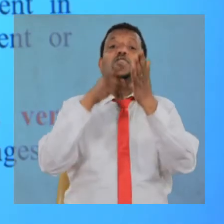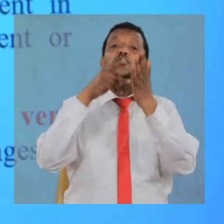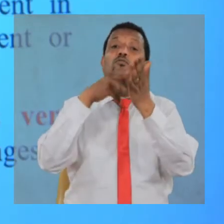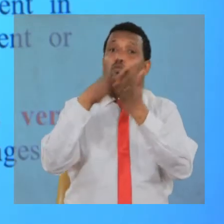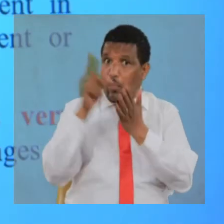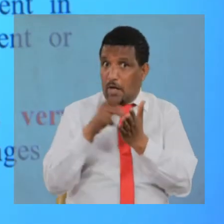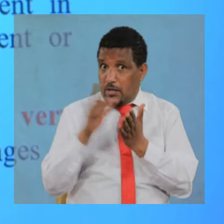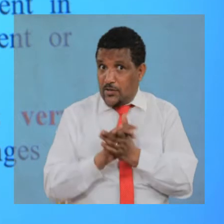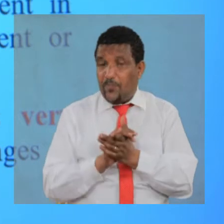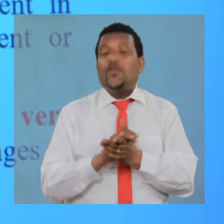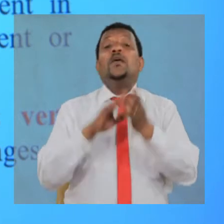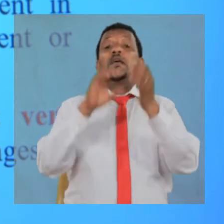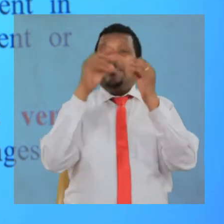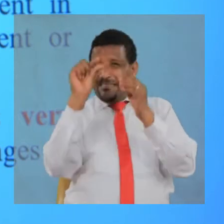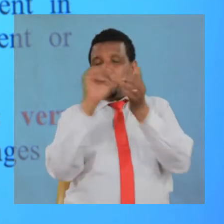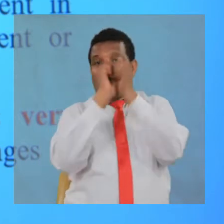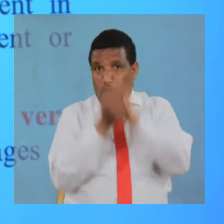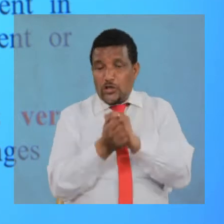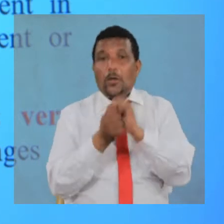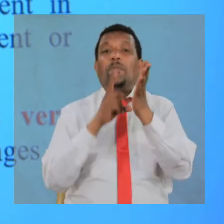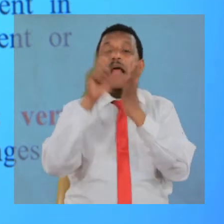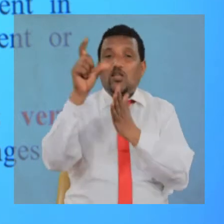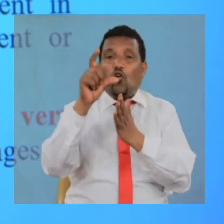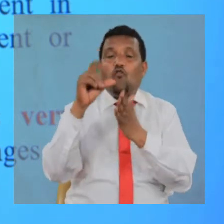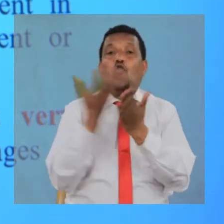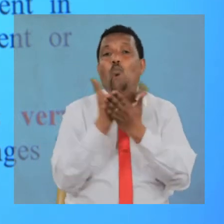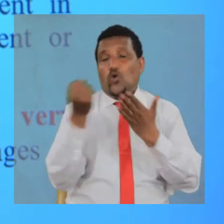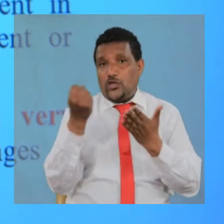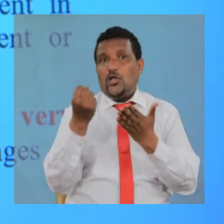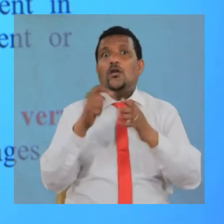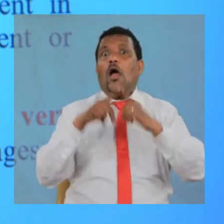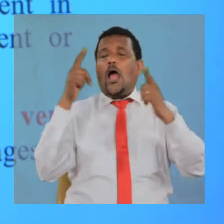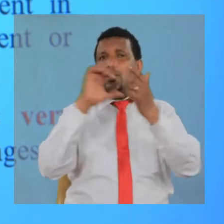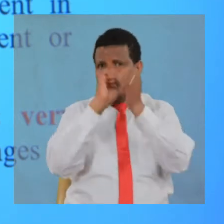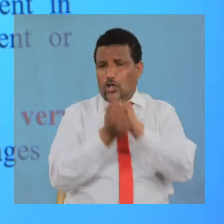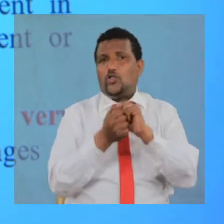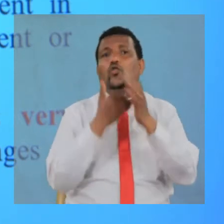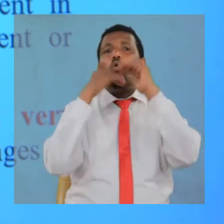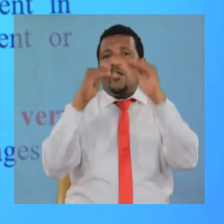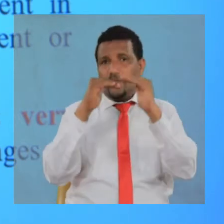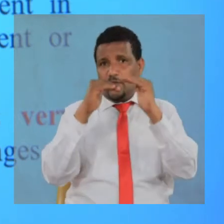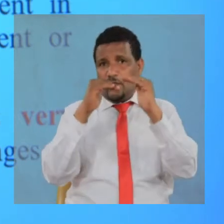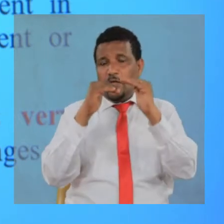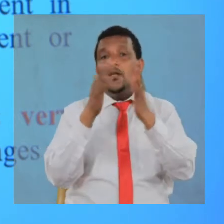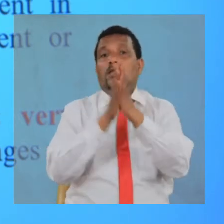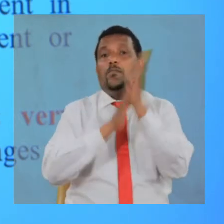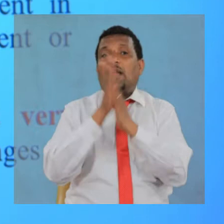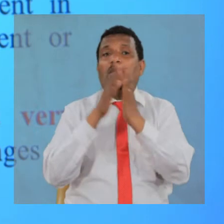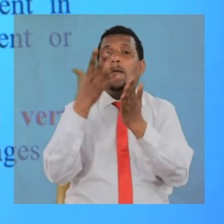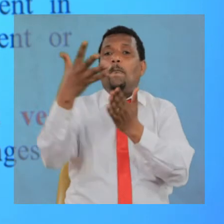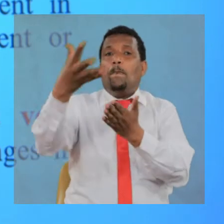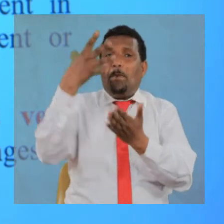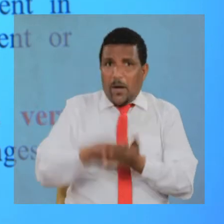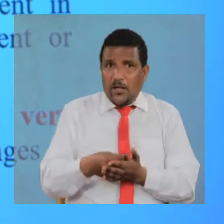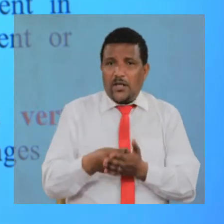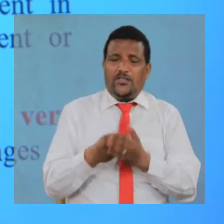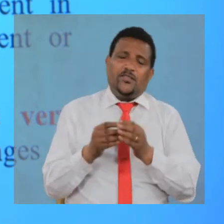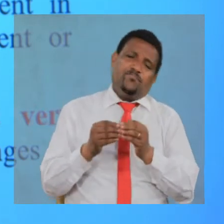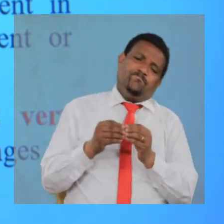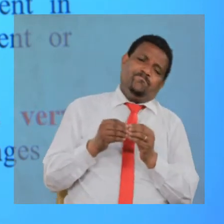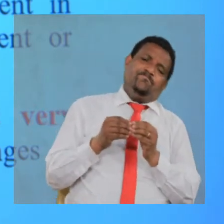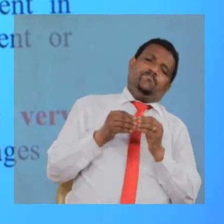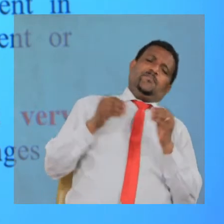of a commodity leads to a higher change in quantity demanded, then the buyer is said to be elastic or more than unit